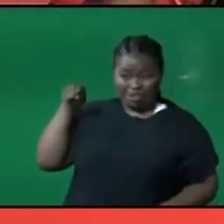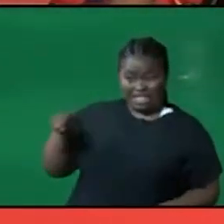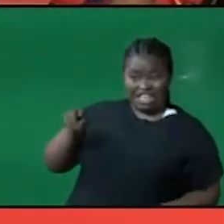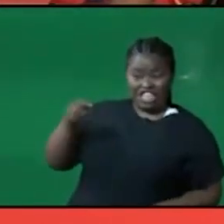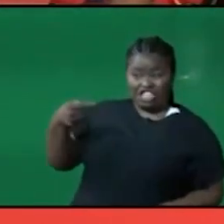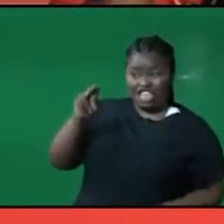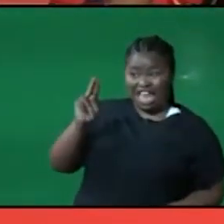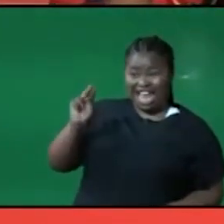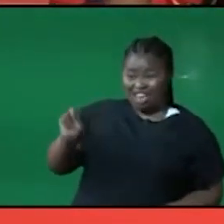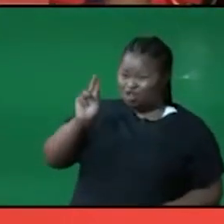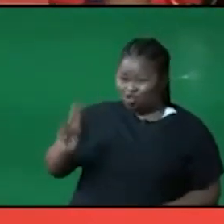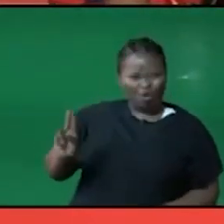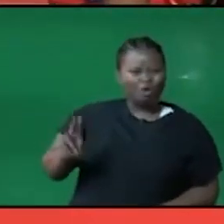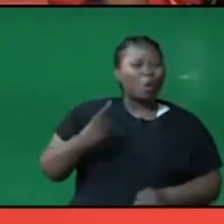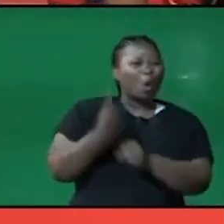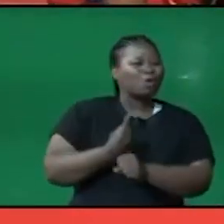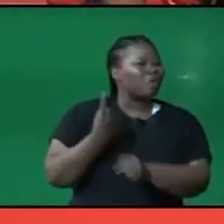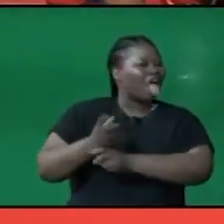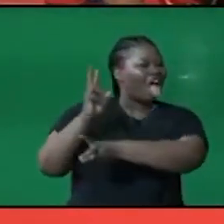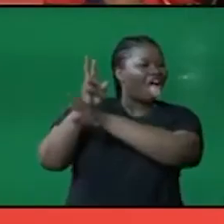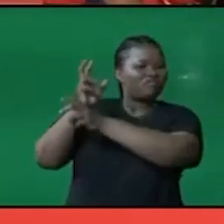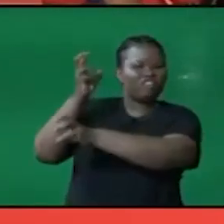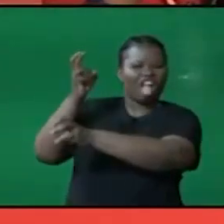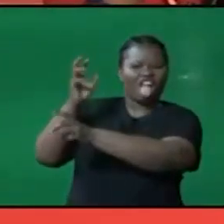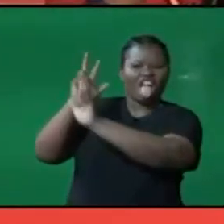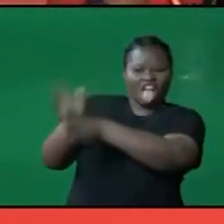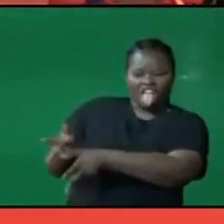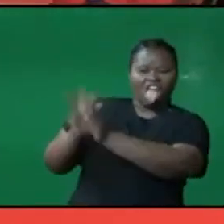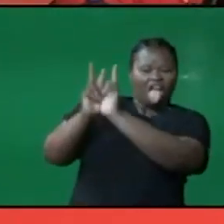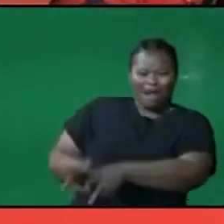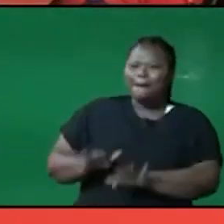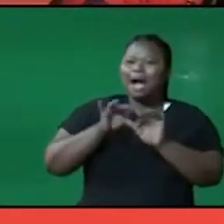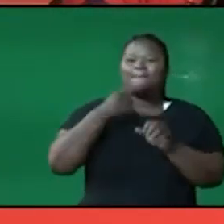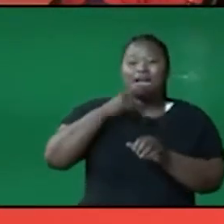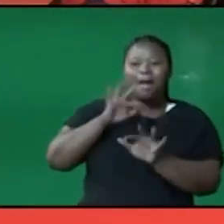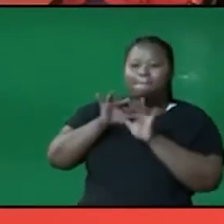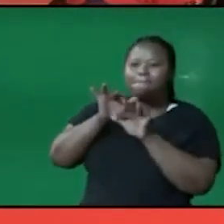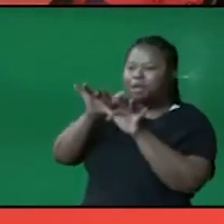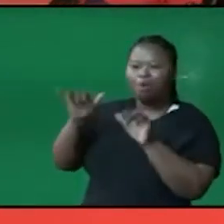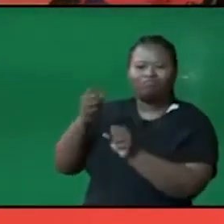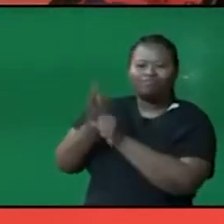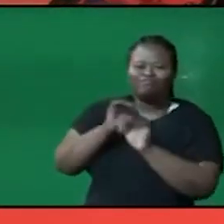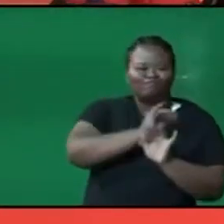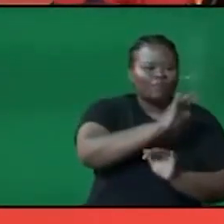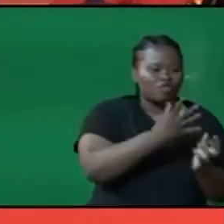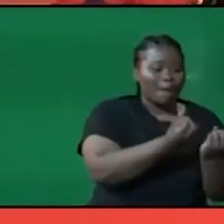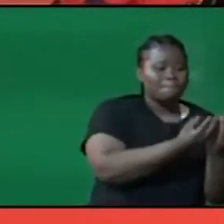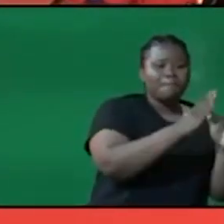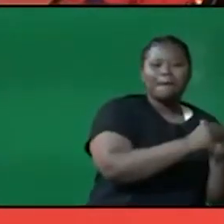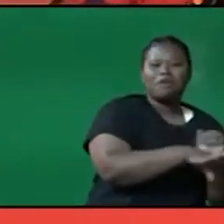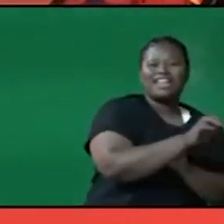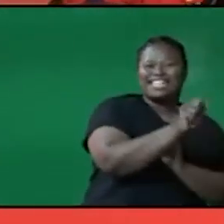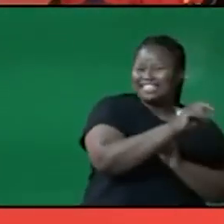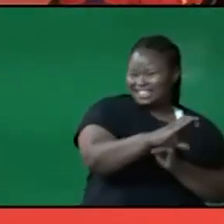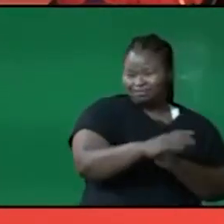Everywhere else is being rejected, but people keep on imposing it on members of the ANC. So,